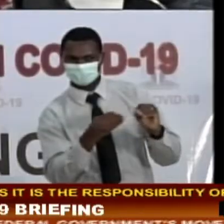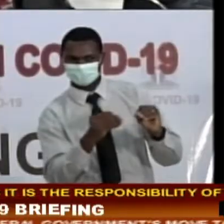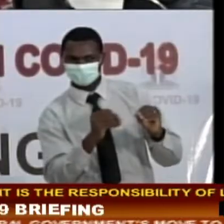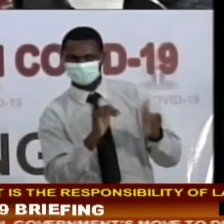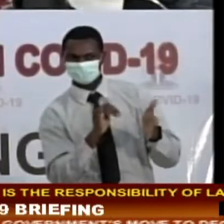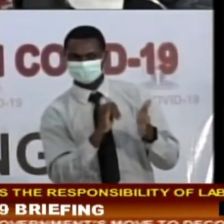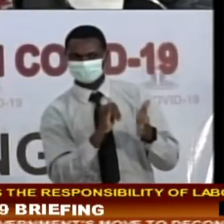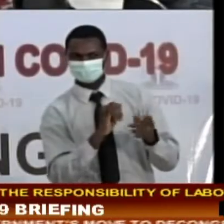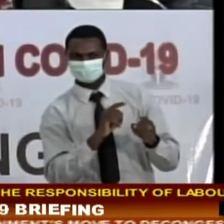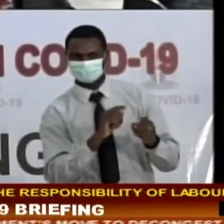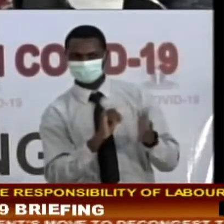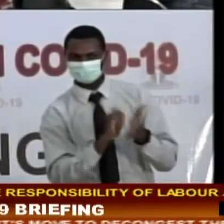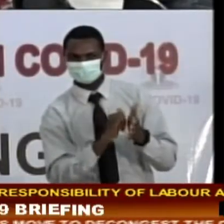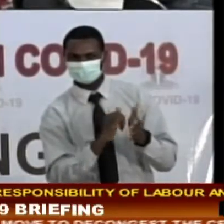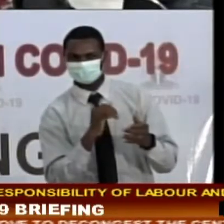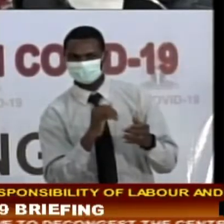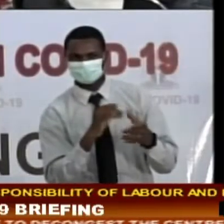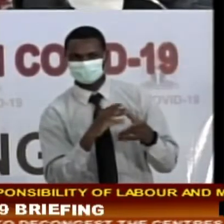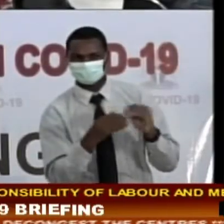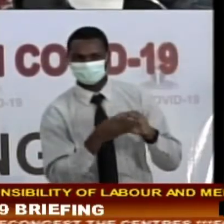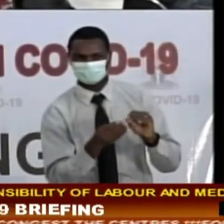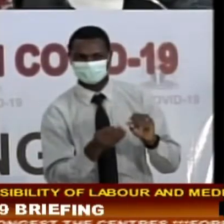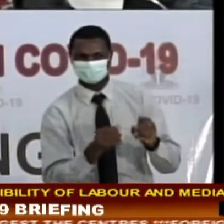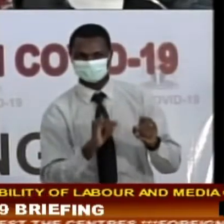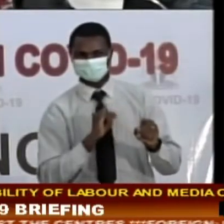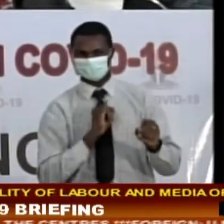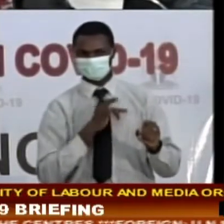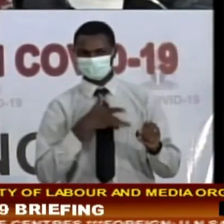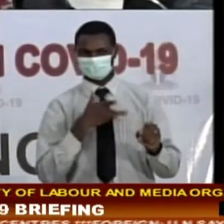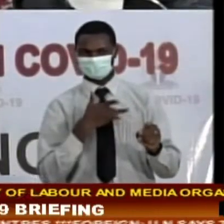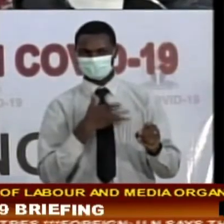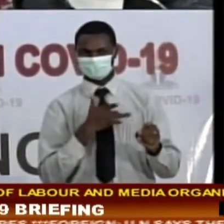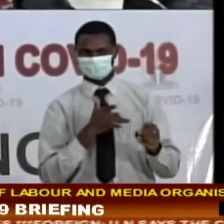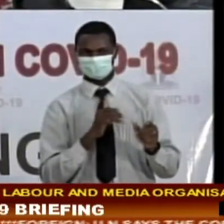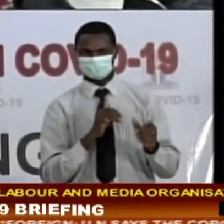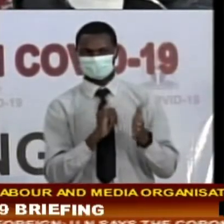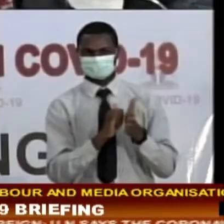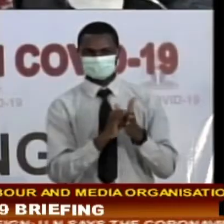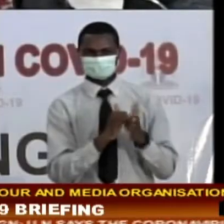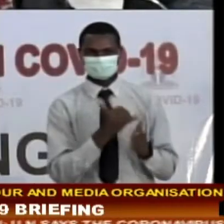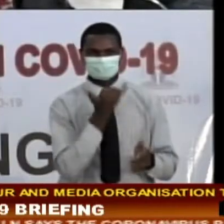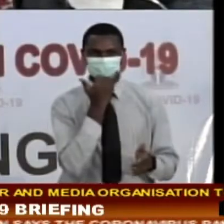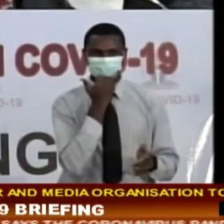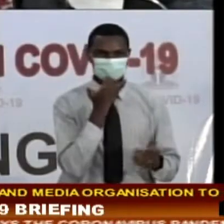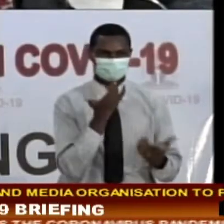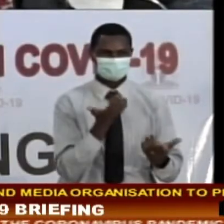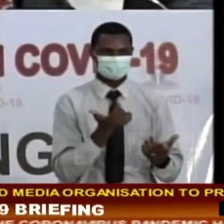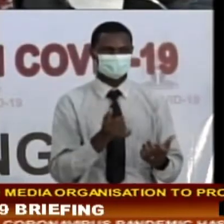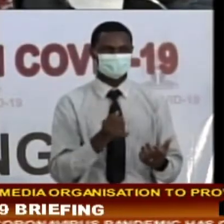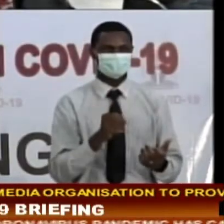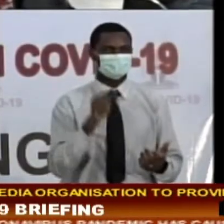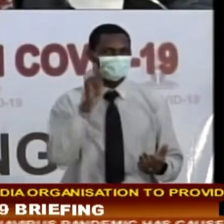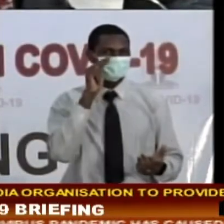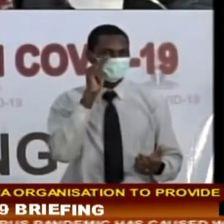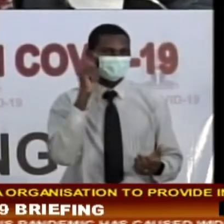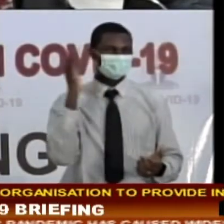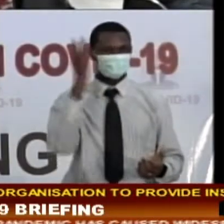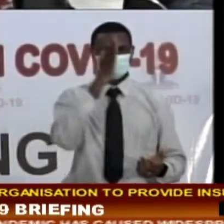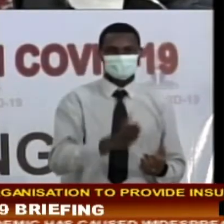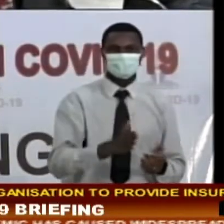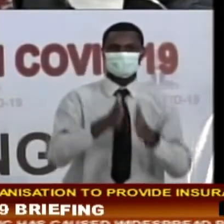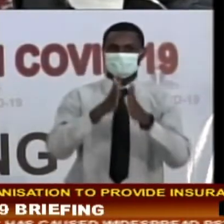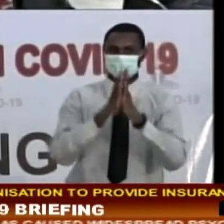me I think is only destructive Nigeria did not ask